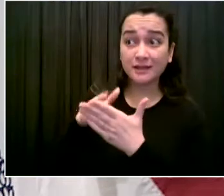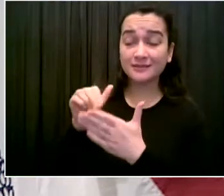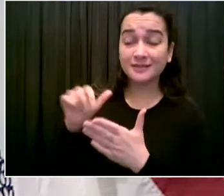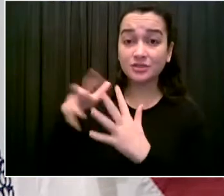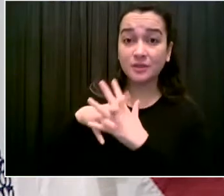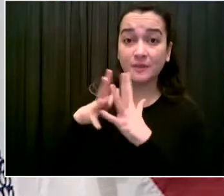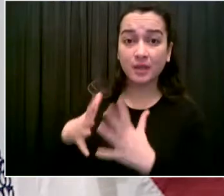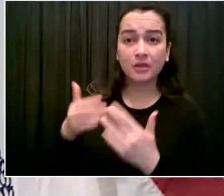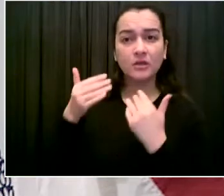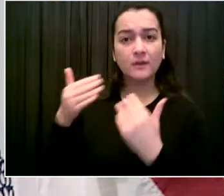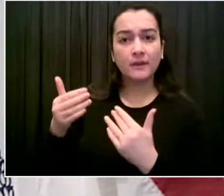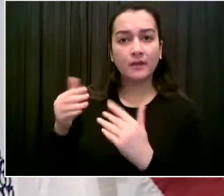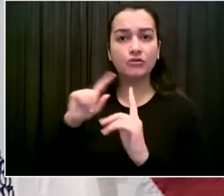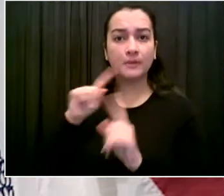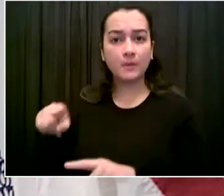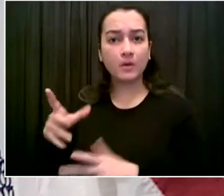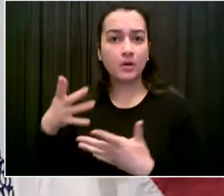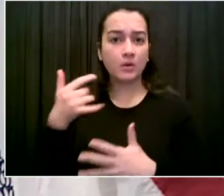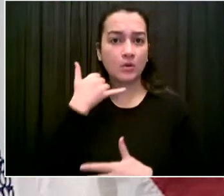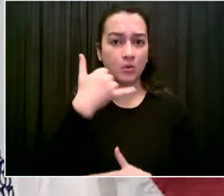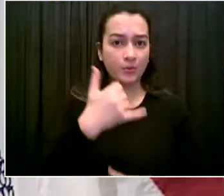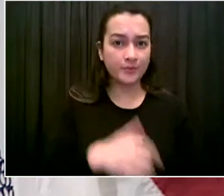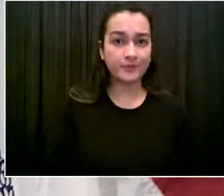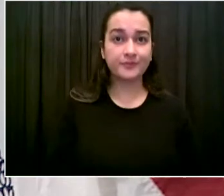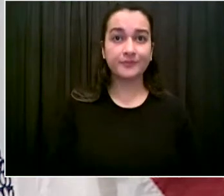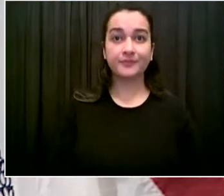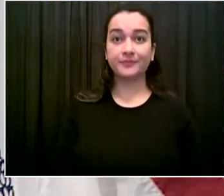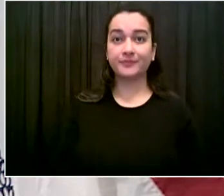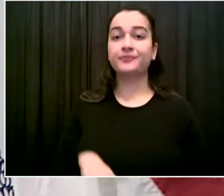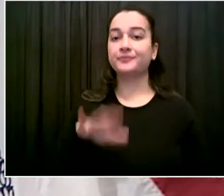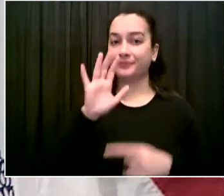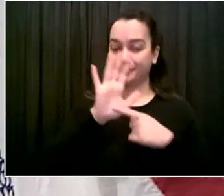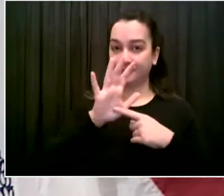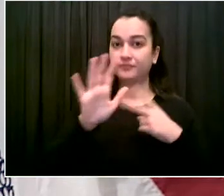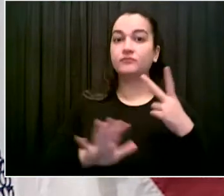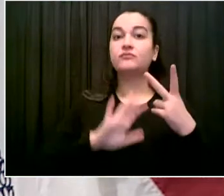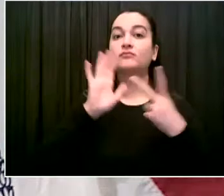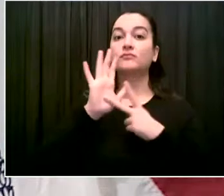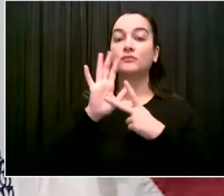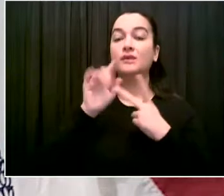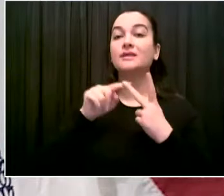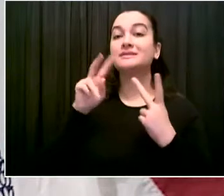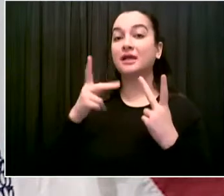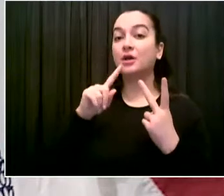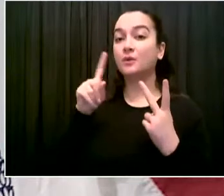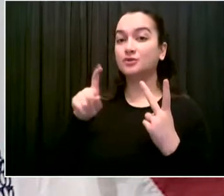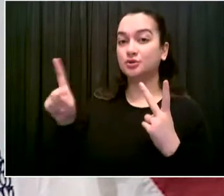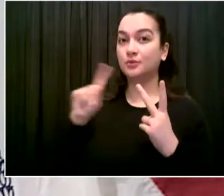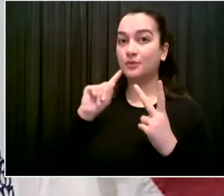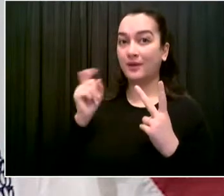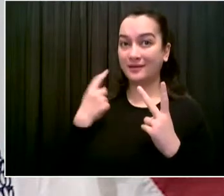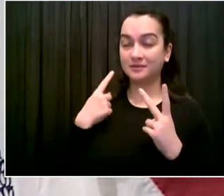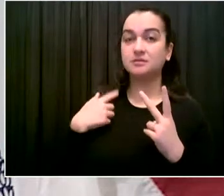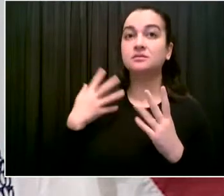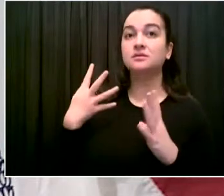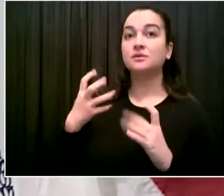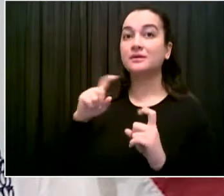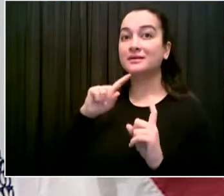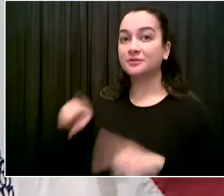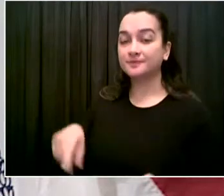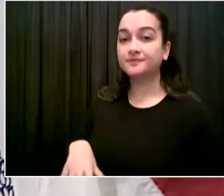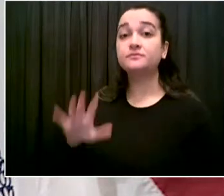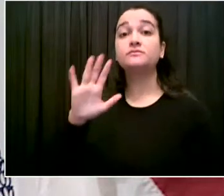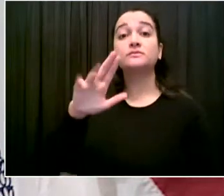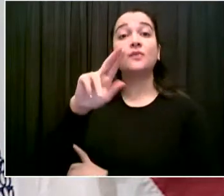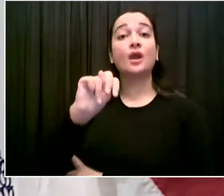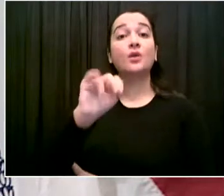bottom line is that we said the NYPD would reduce overtime. They are reducing overtime. We had some very big challenges